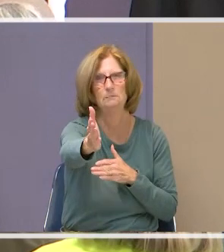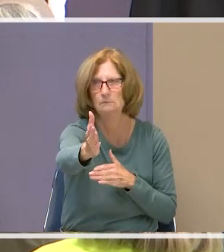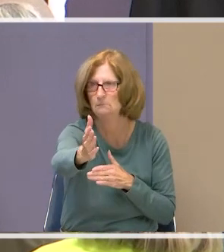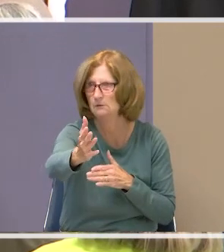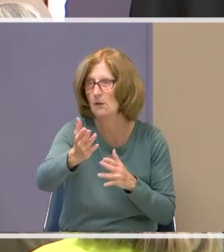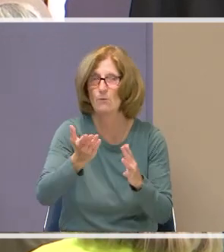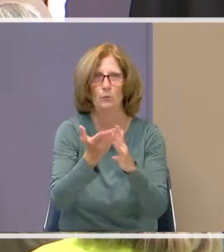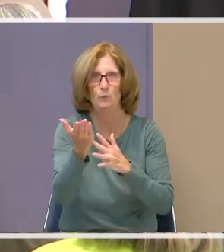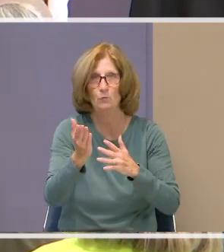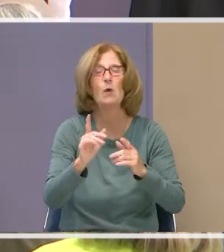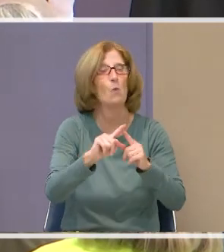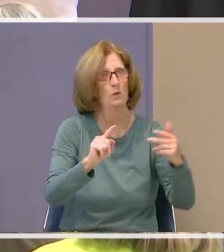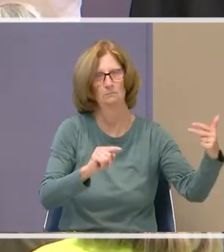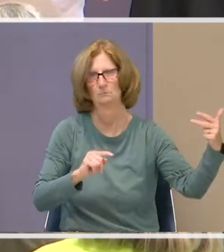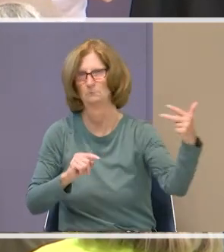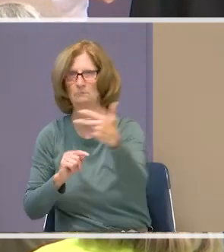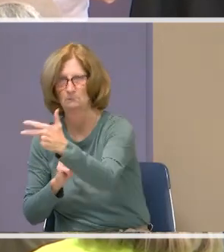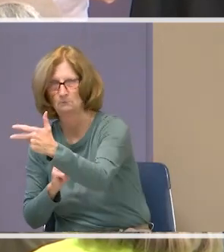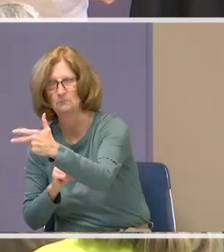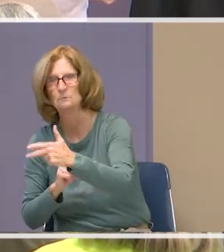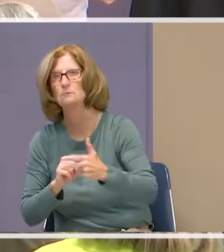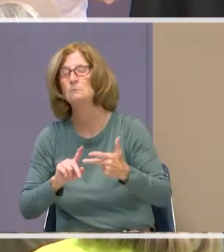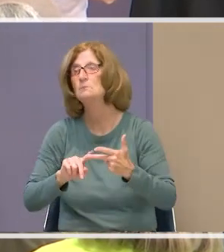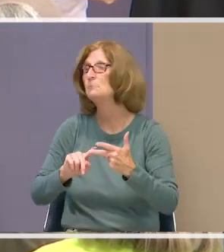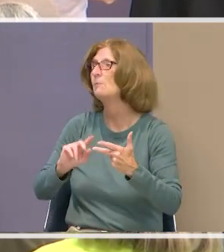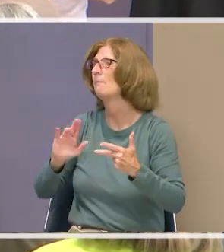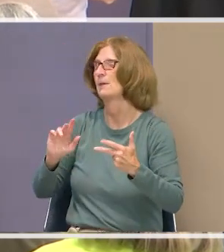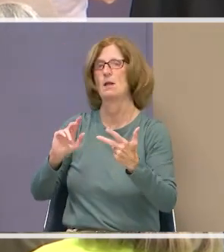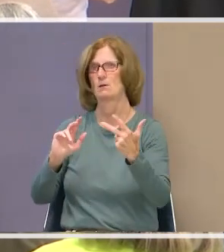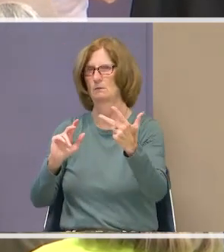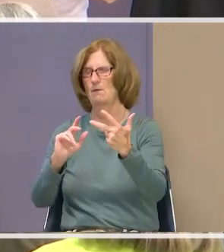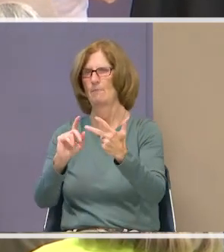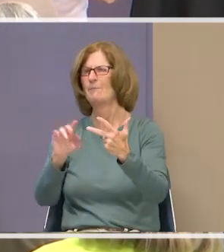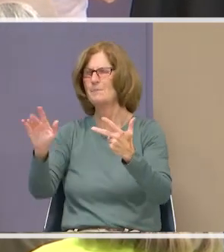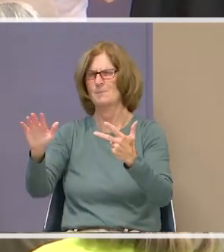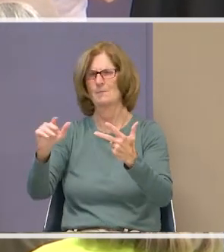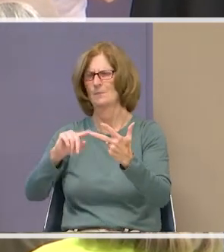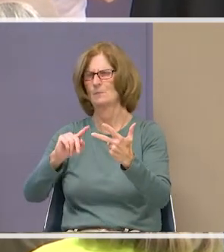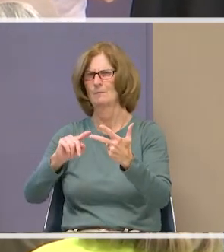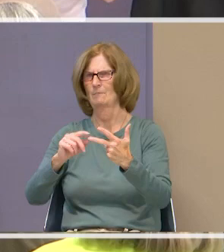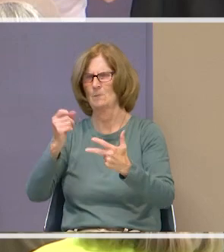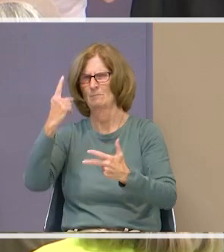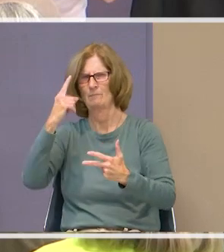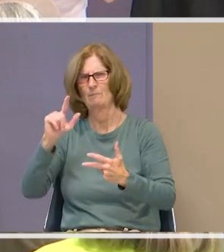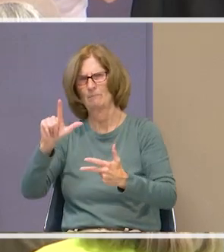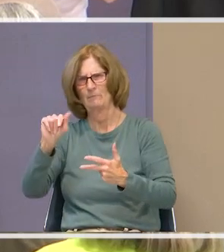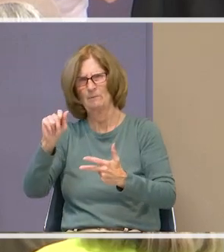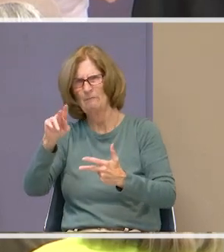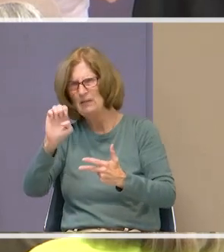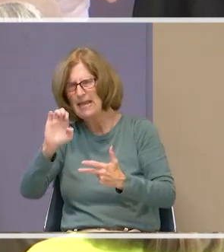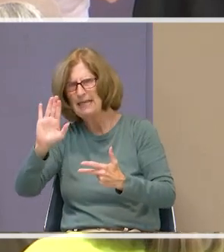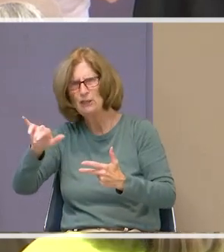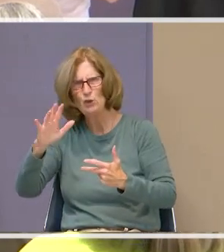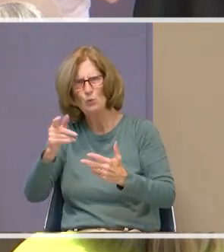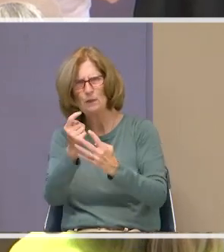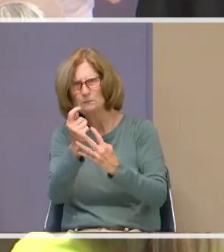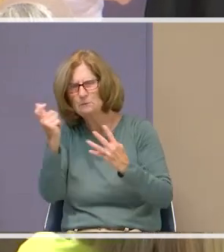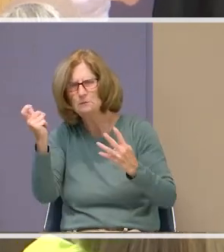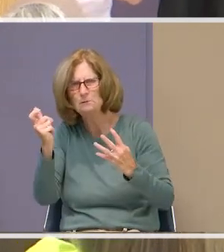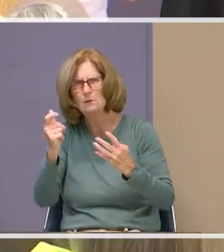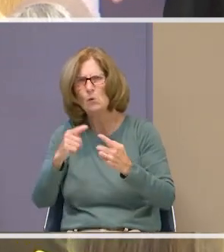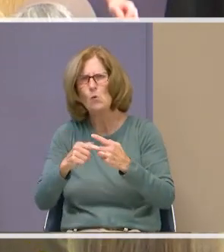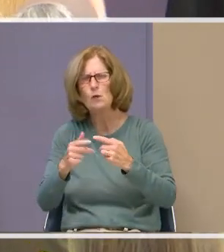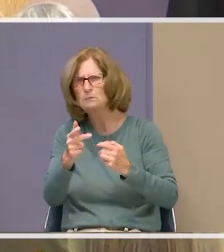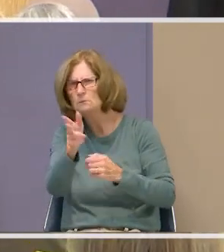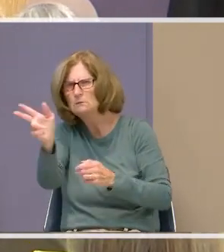lights. And my third point is I wasn't exactly clear which lanes you're going to remove or which turns you're